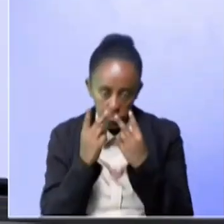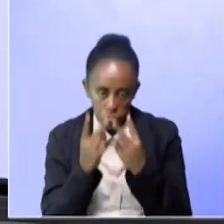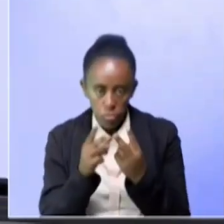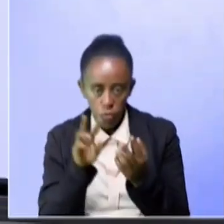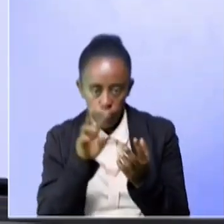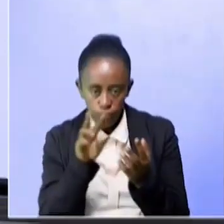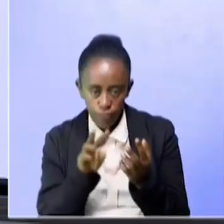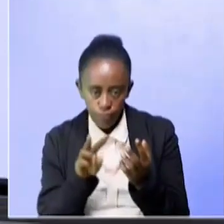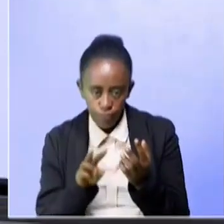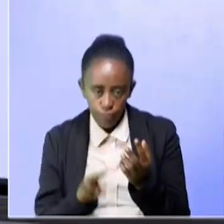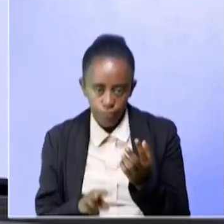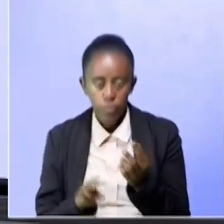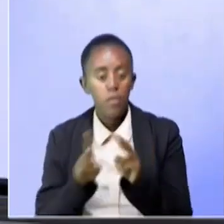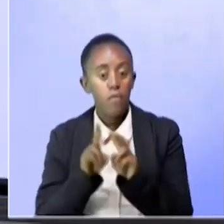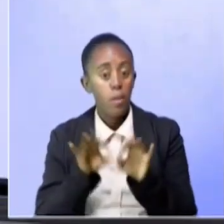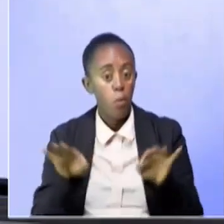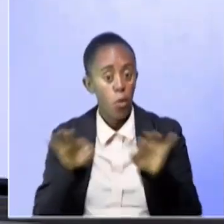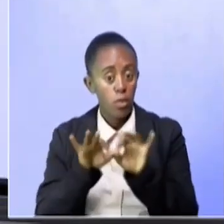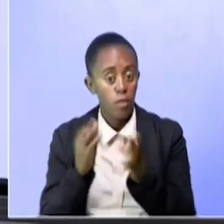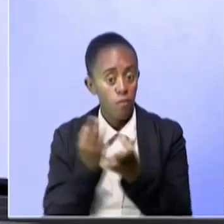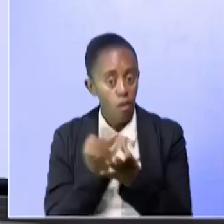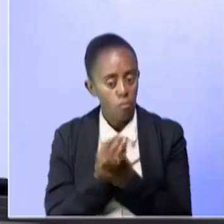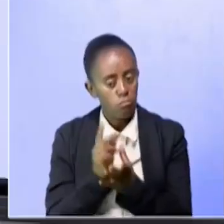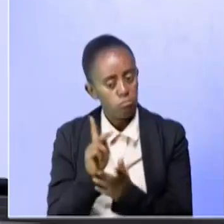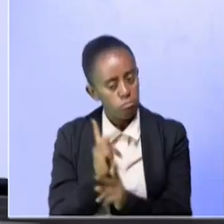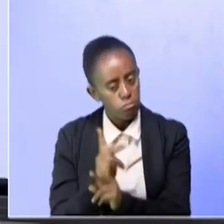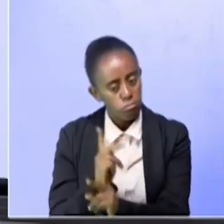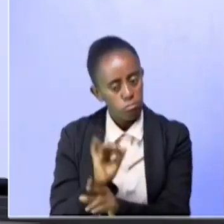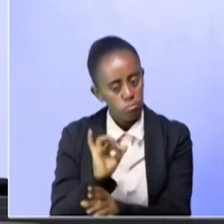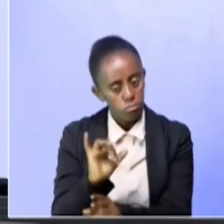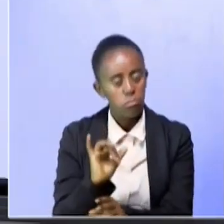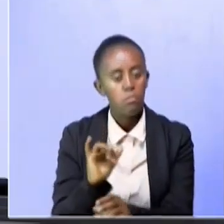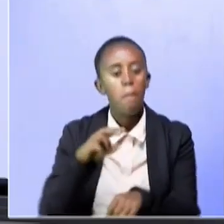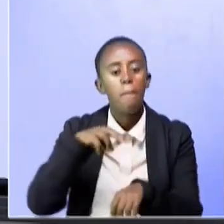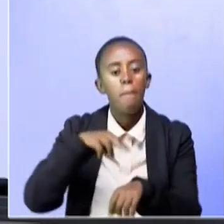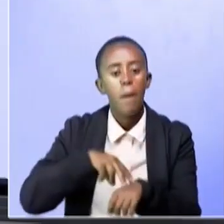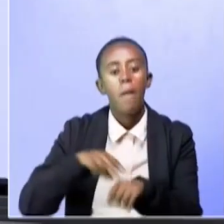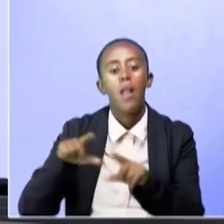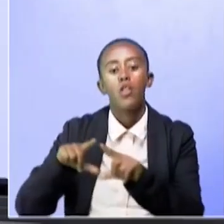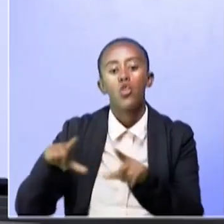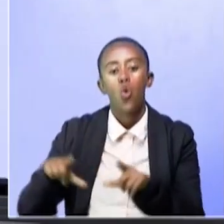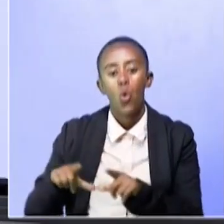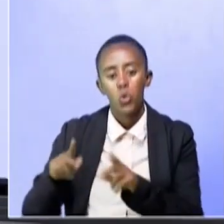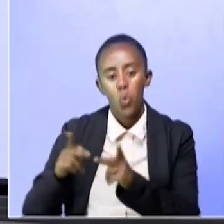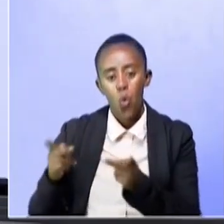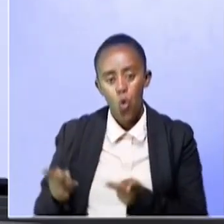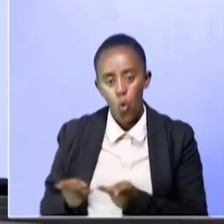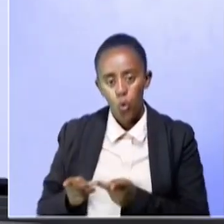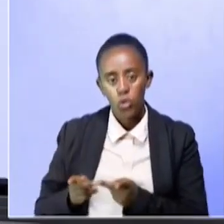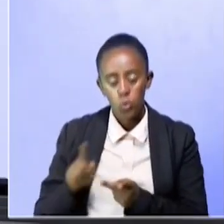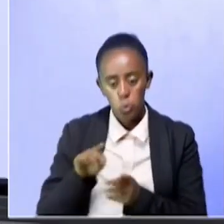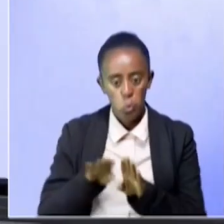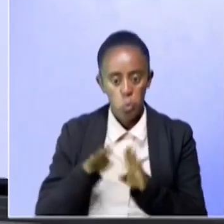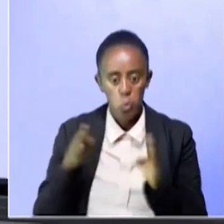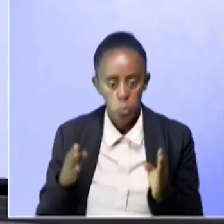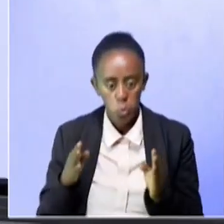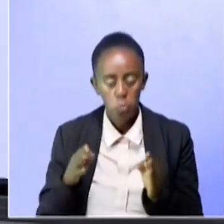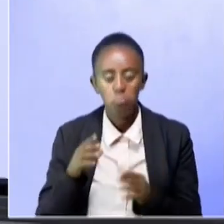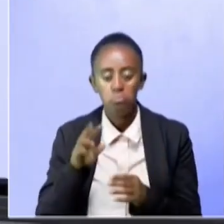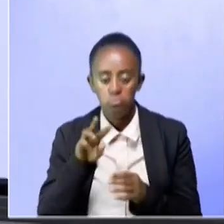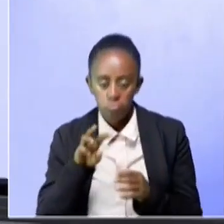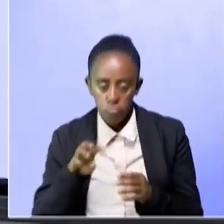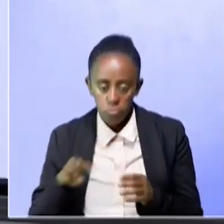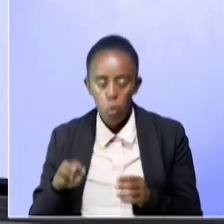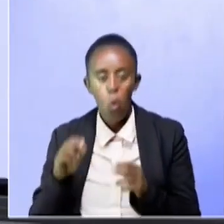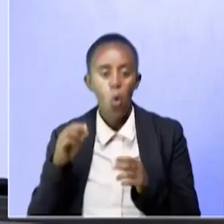computer, very important file should be kept in the permanent location. If you open your computer or